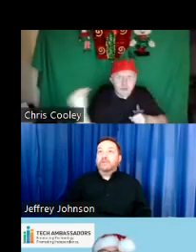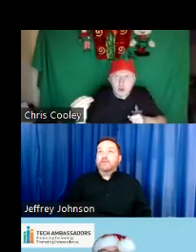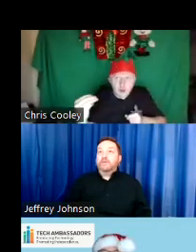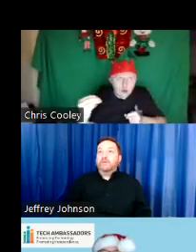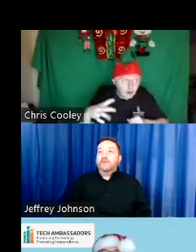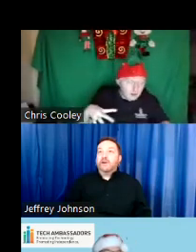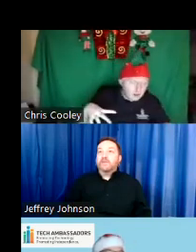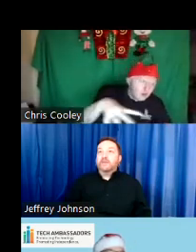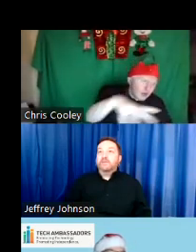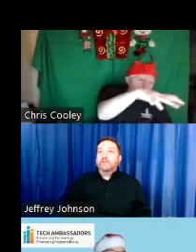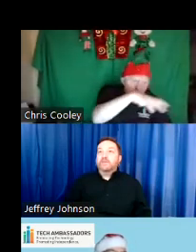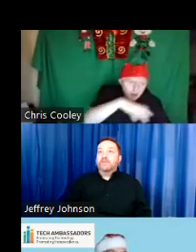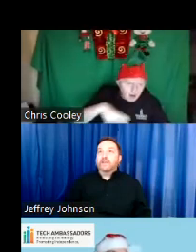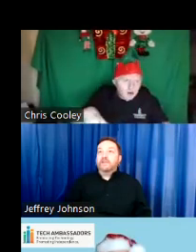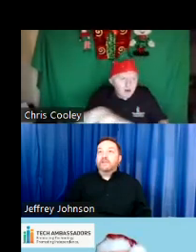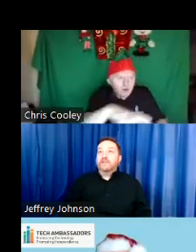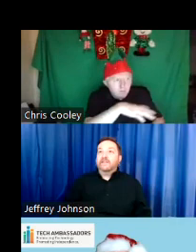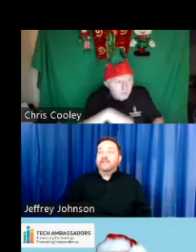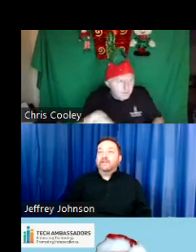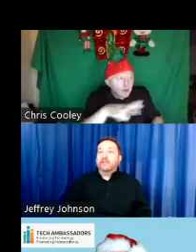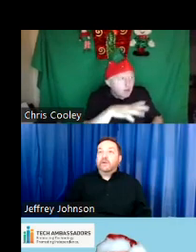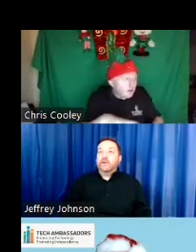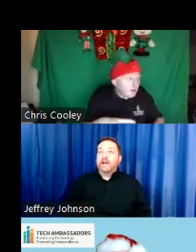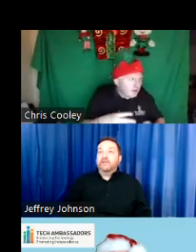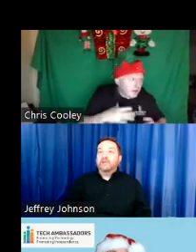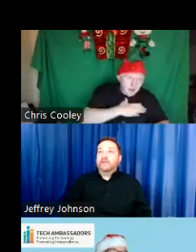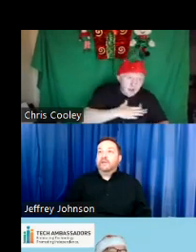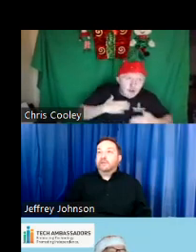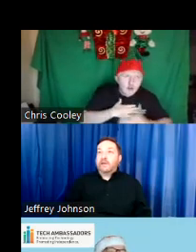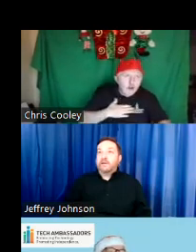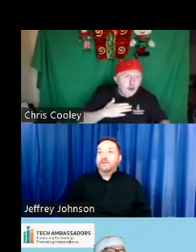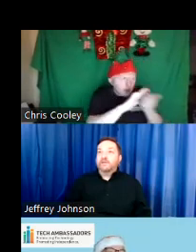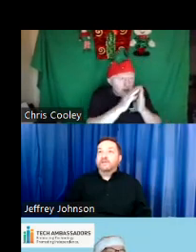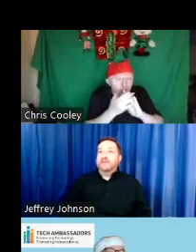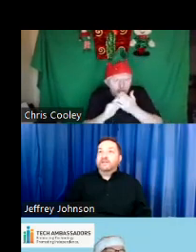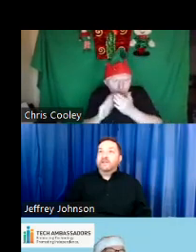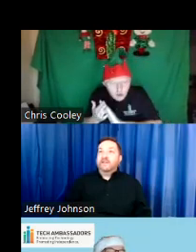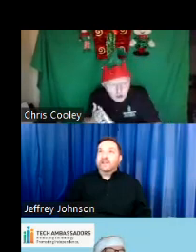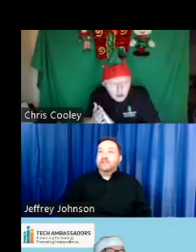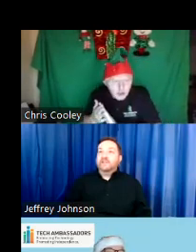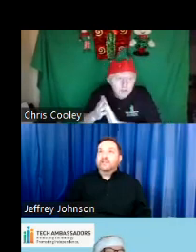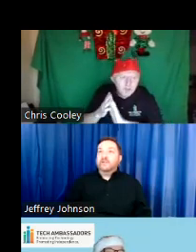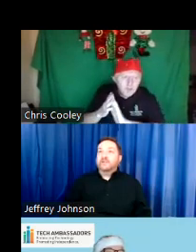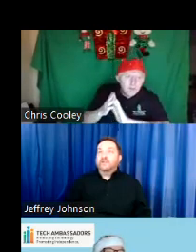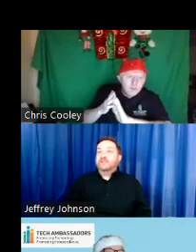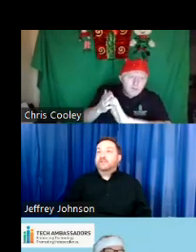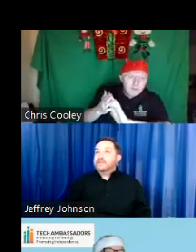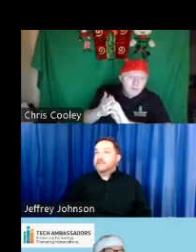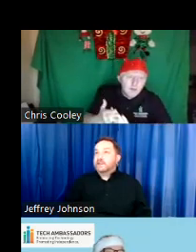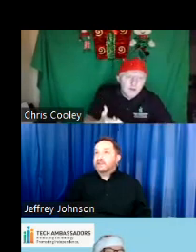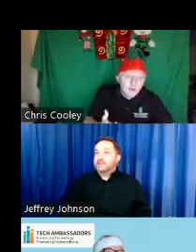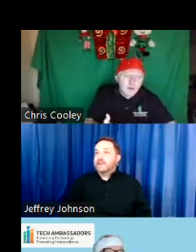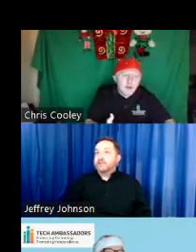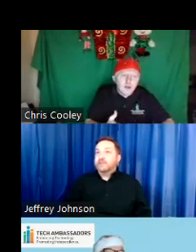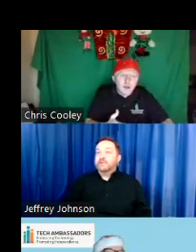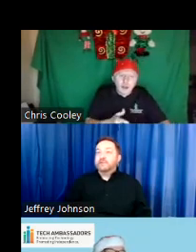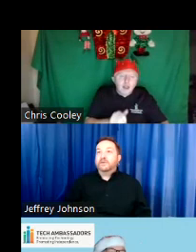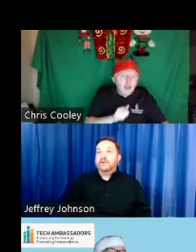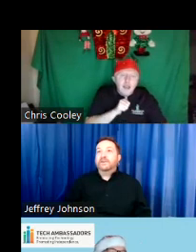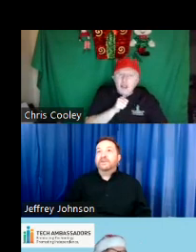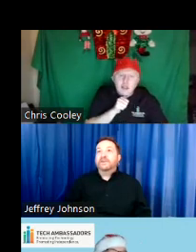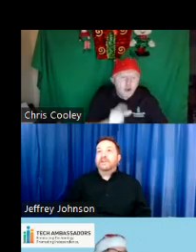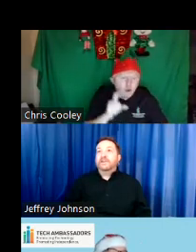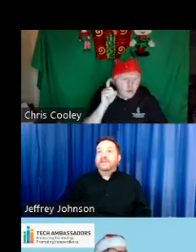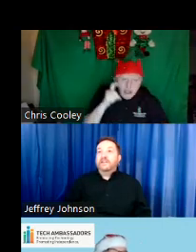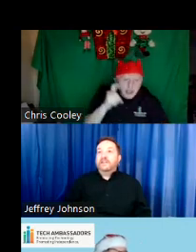feel more confident, more safe as they're going out and about. And they can enjoy their city, their town much